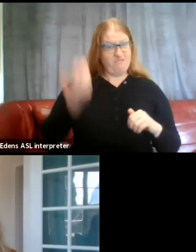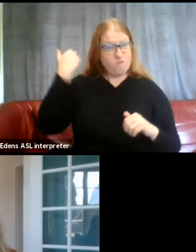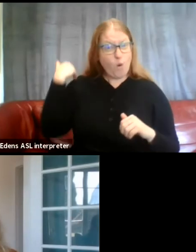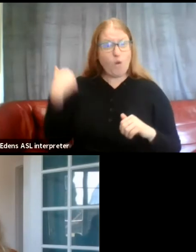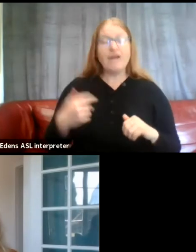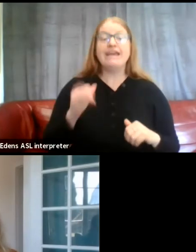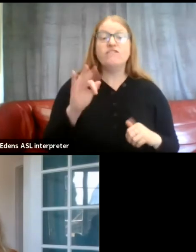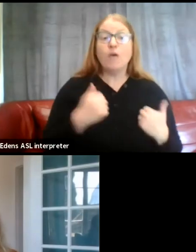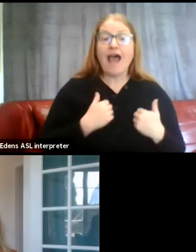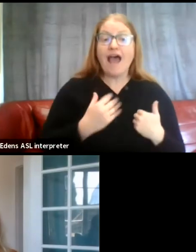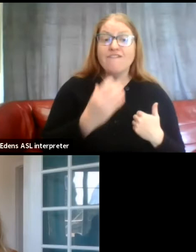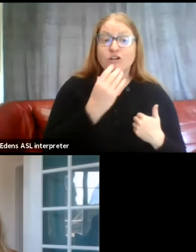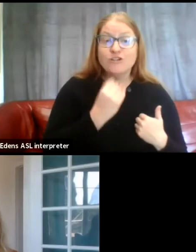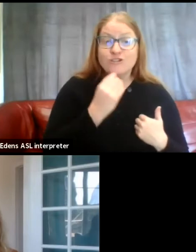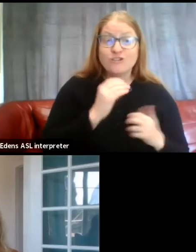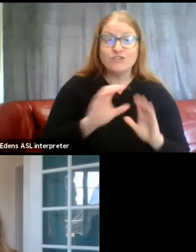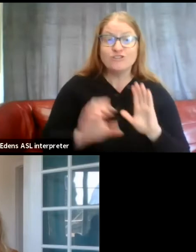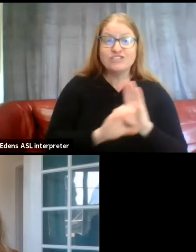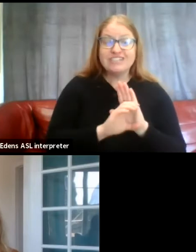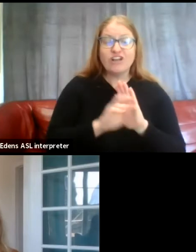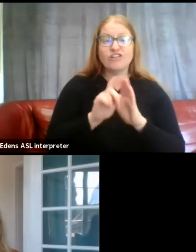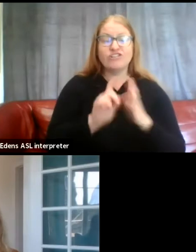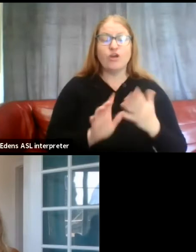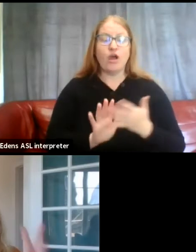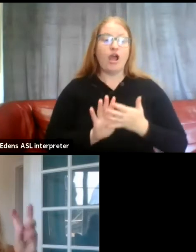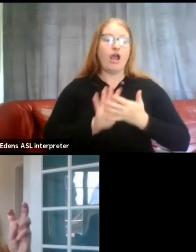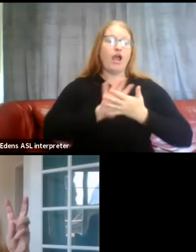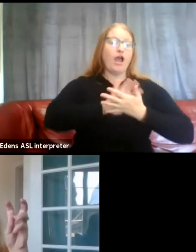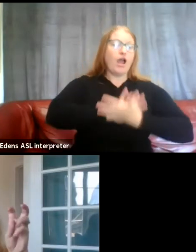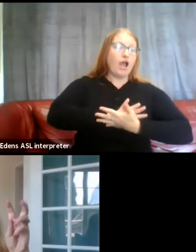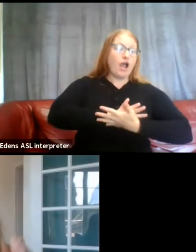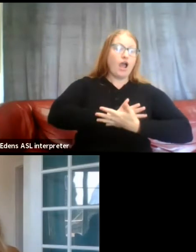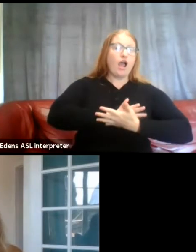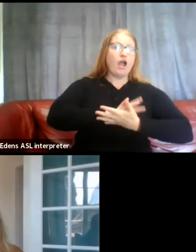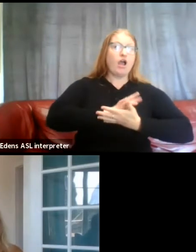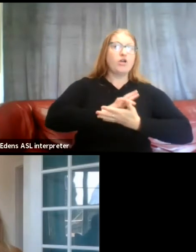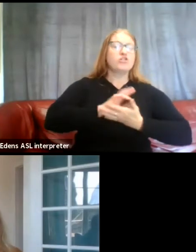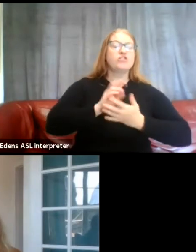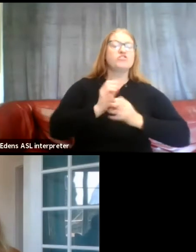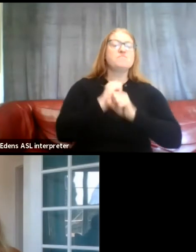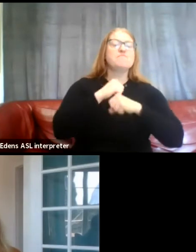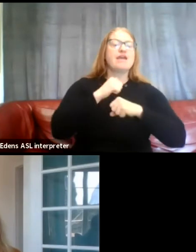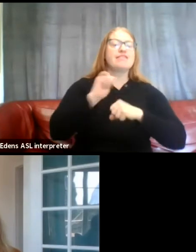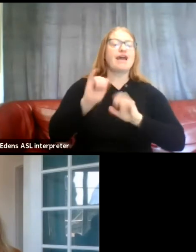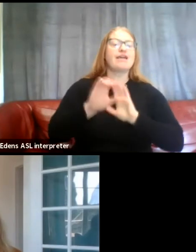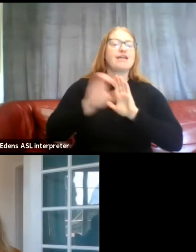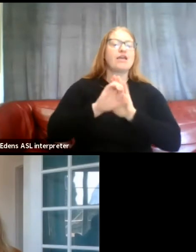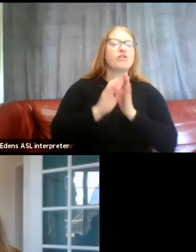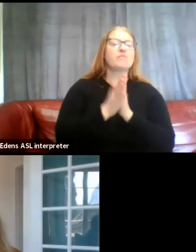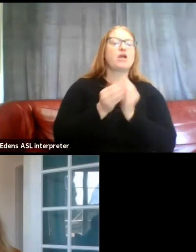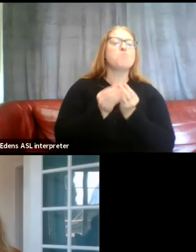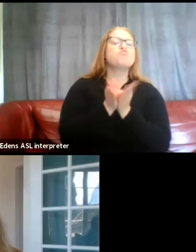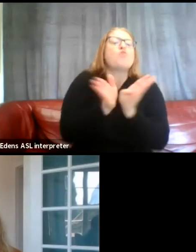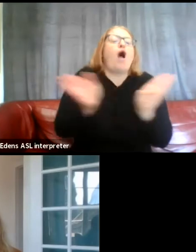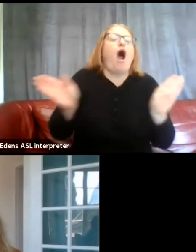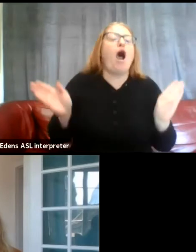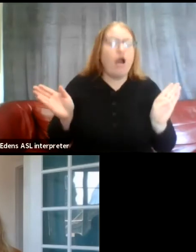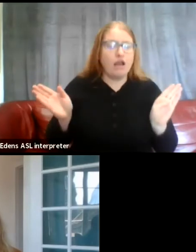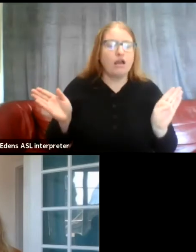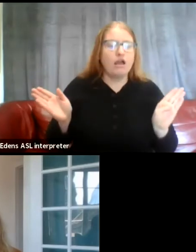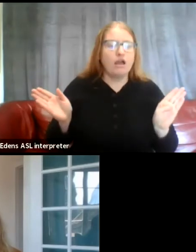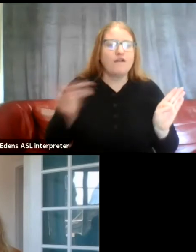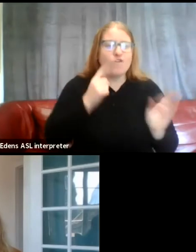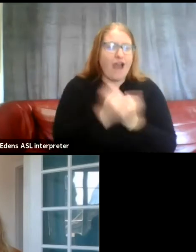these granular specificities and to make it broad enough that people can relate. The other thing is that that character and several of